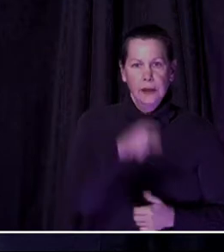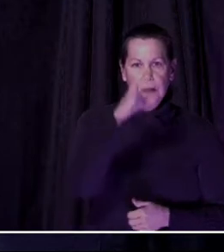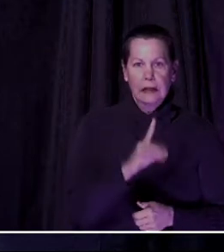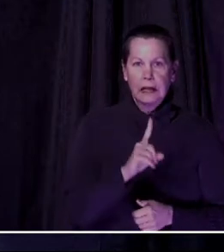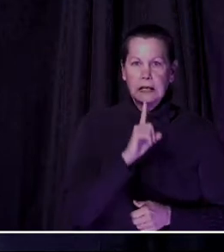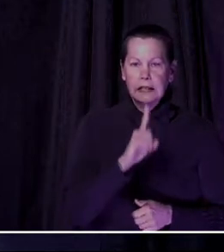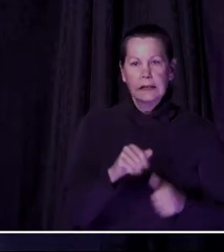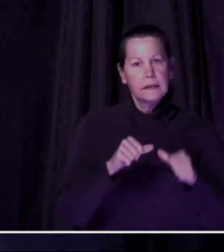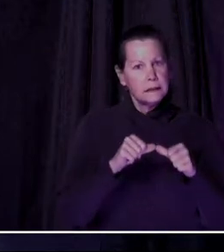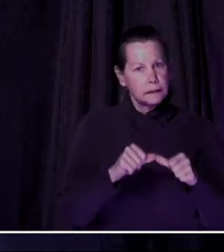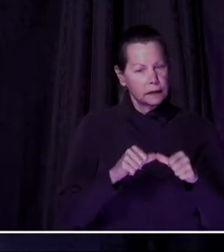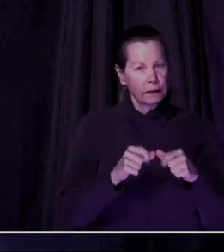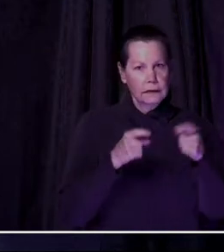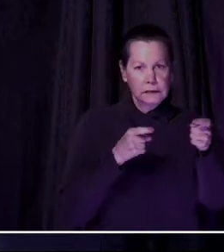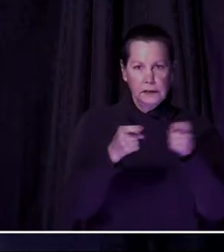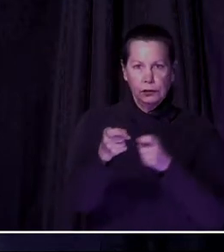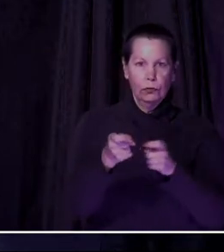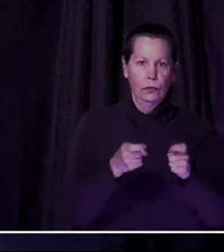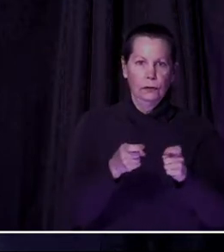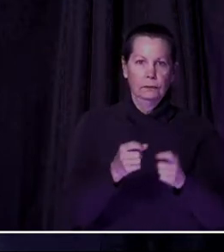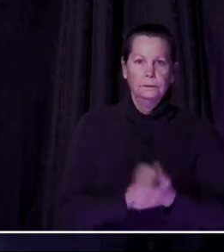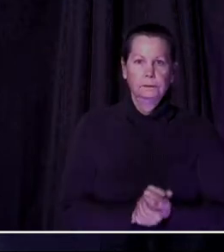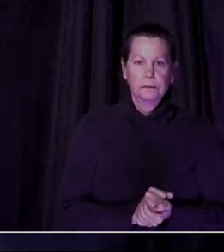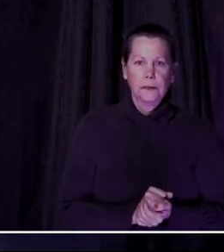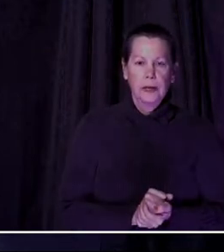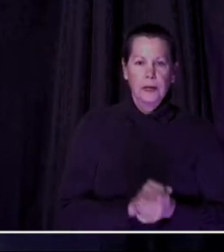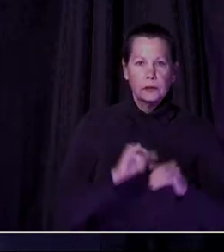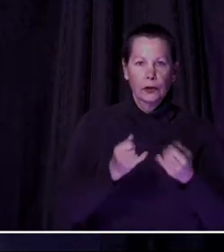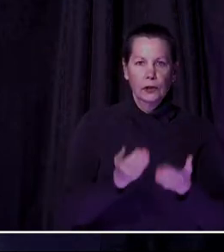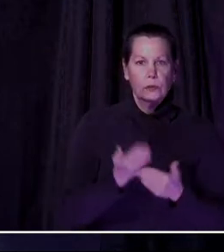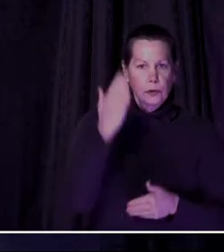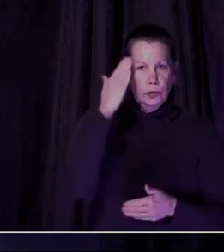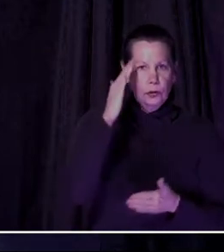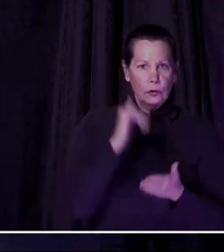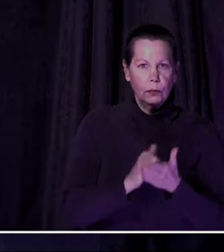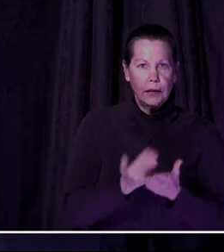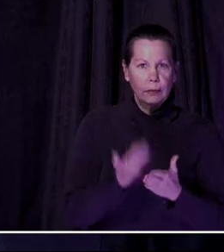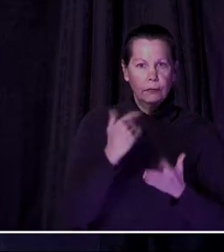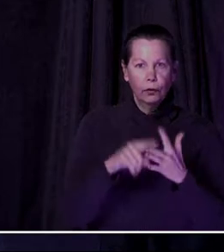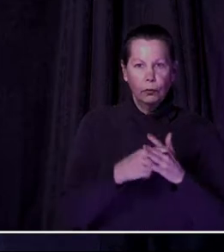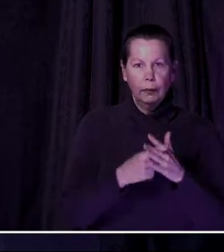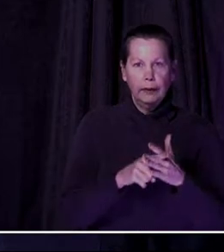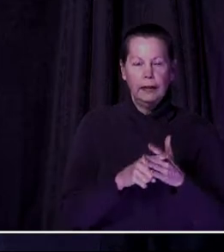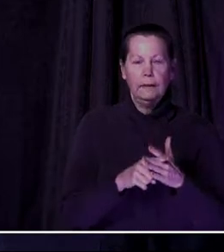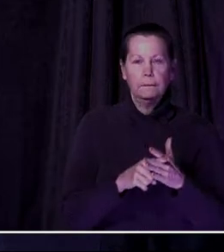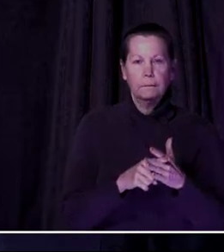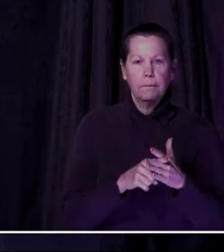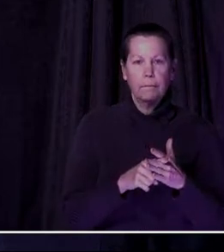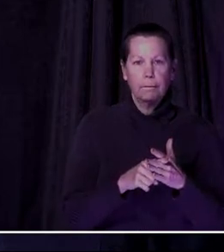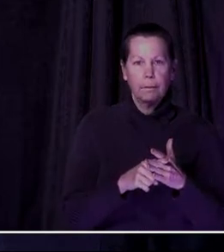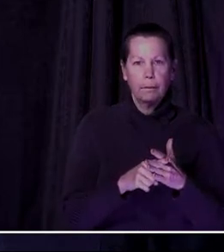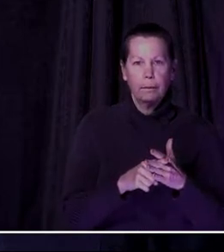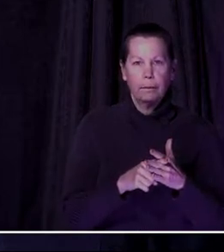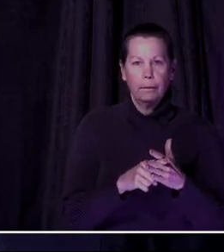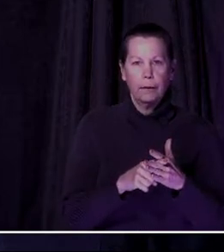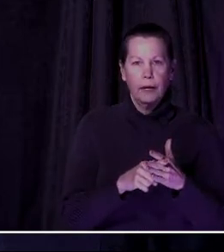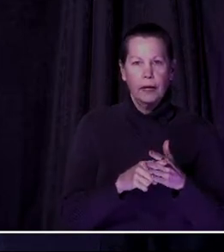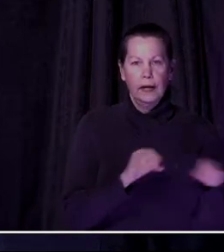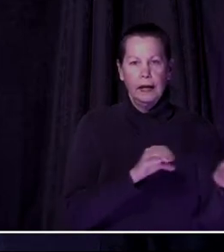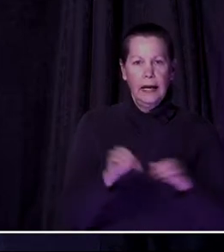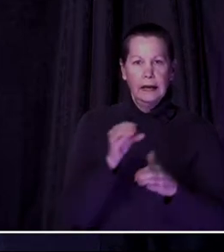still in control. And so I just want you to know that before we begin here in the passage of